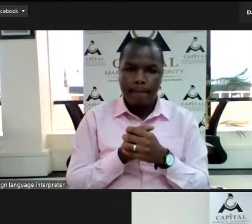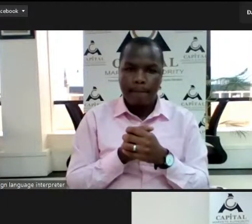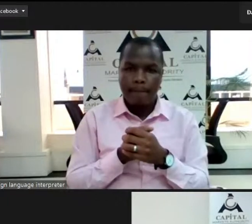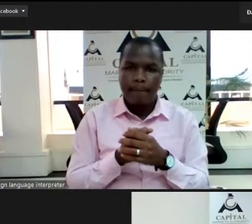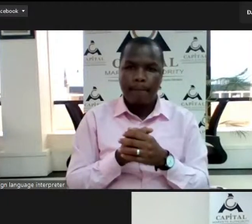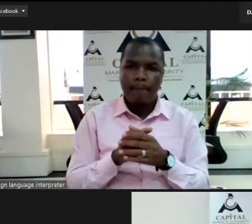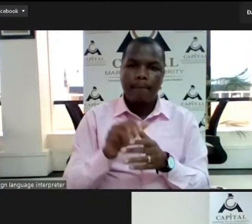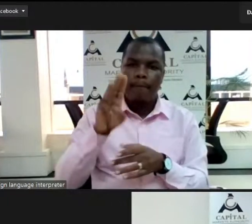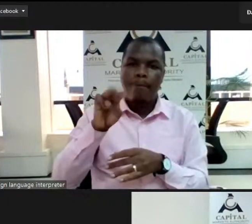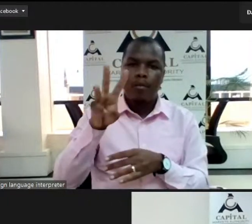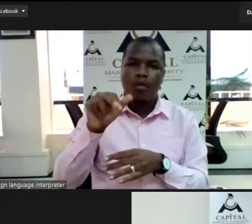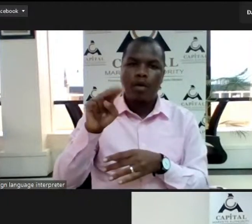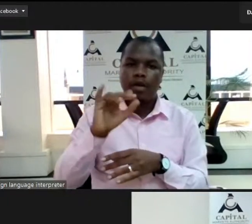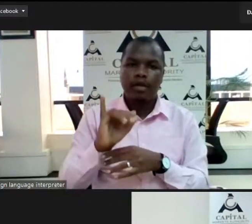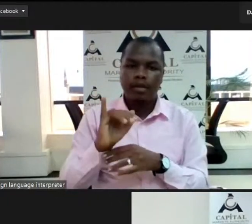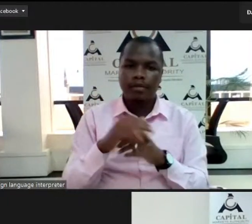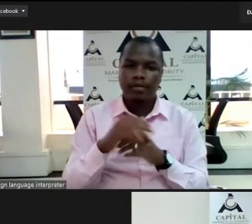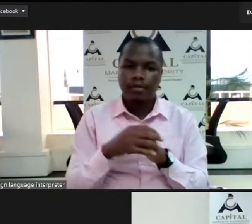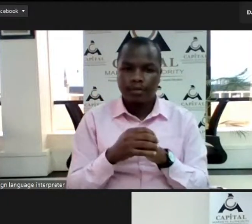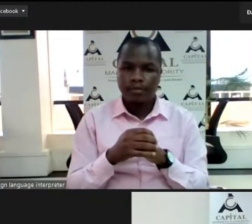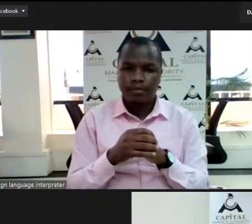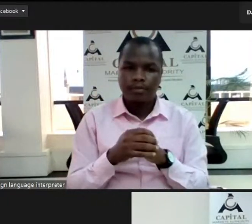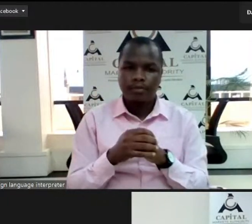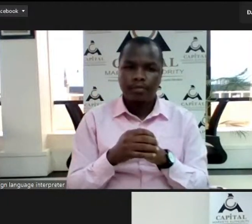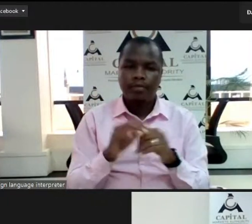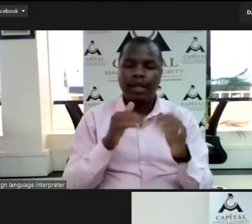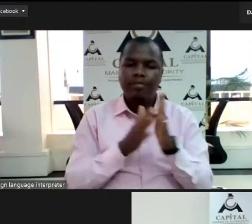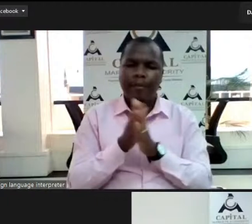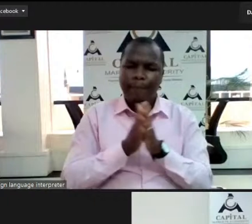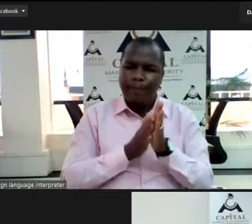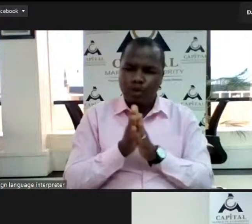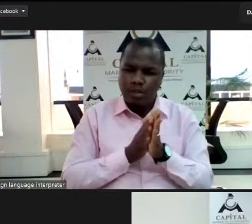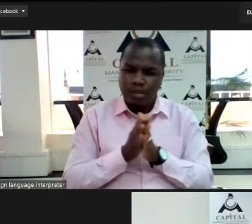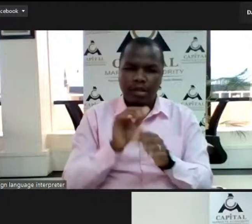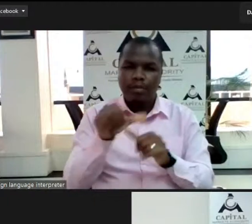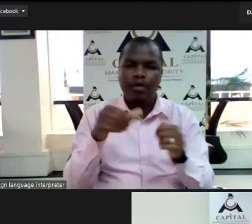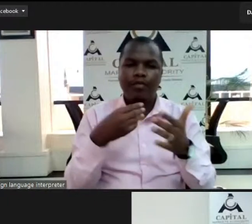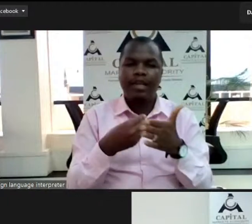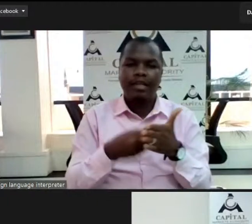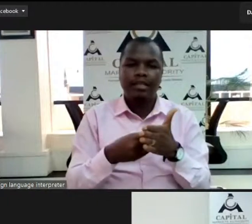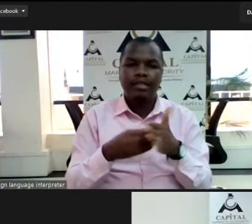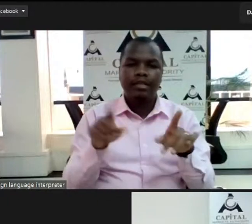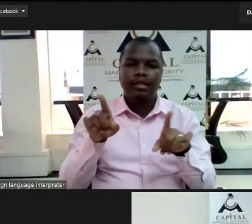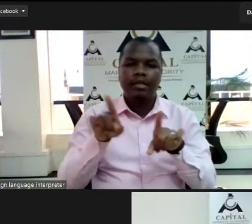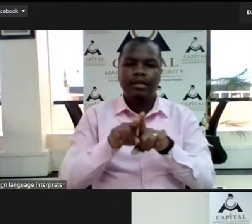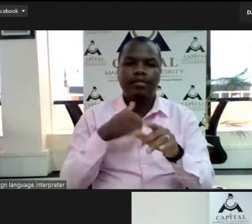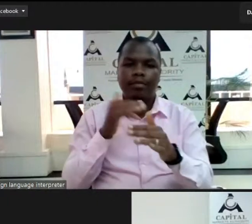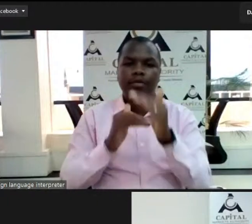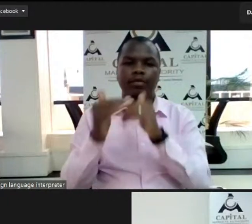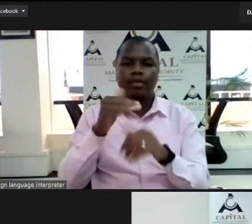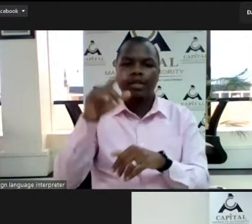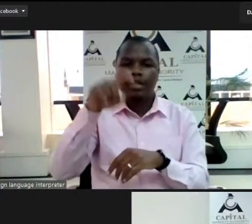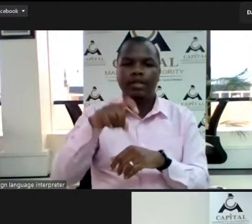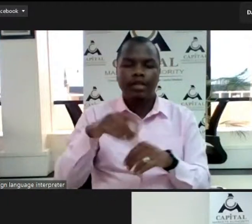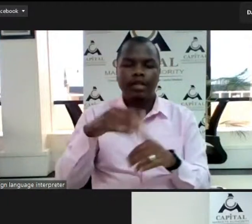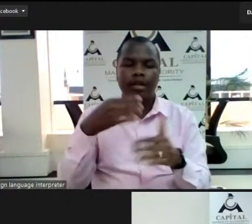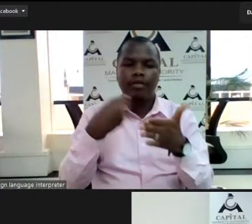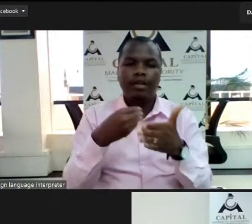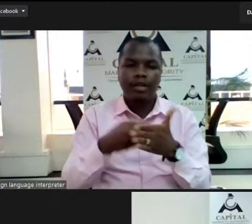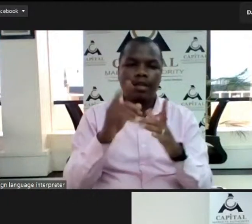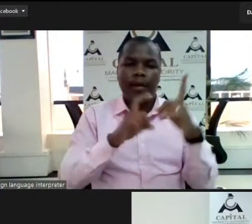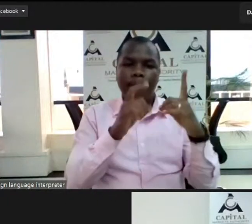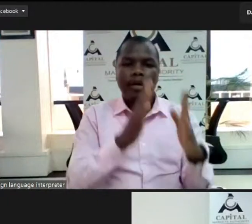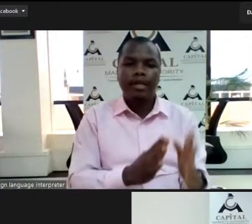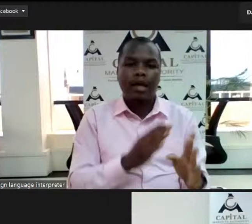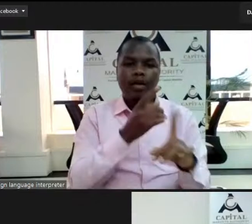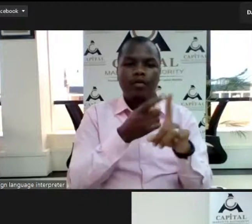Mwangi Gachuki, sorry. I'm a passionate about finance as my profession. I need a finance mentor from